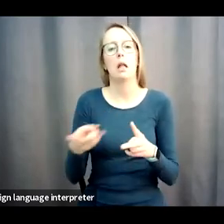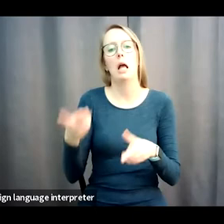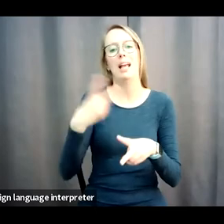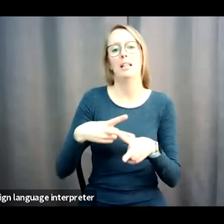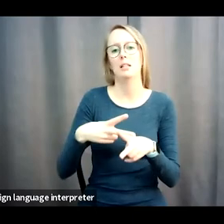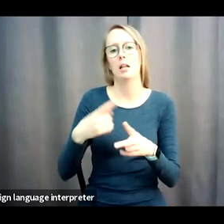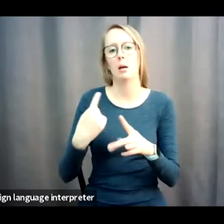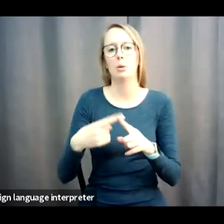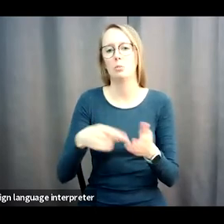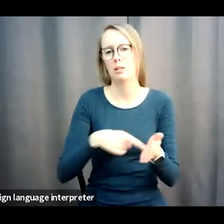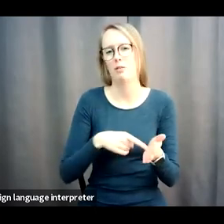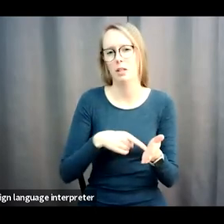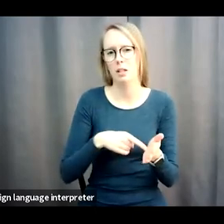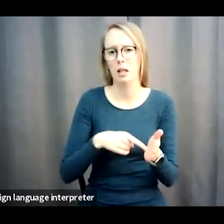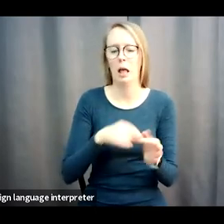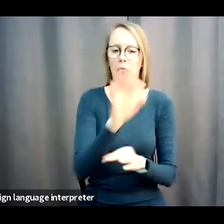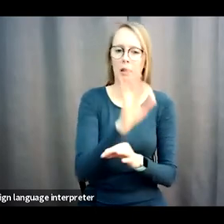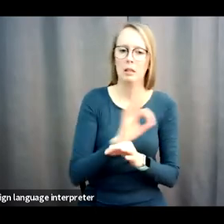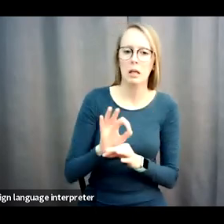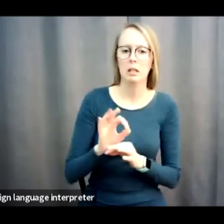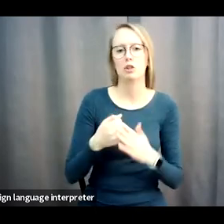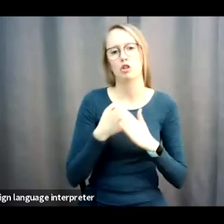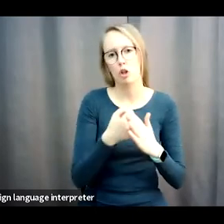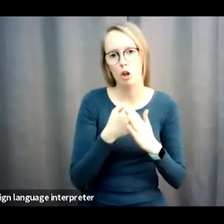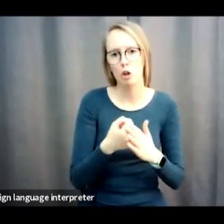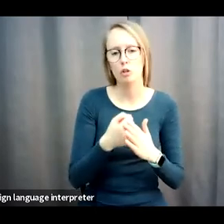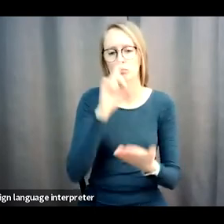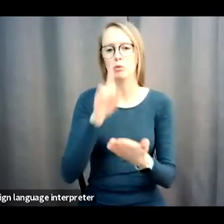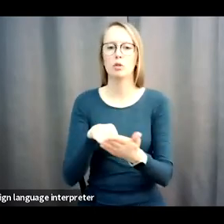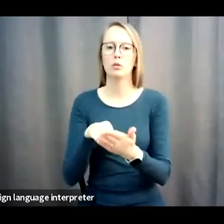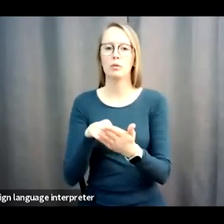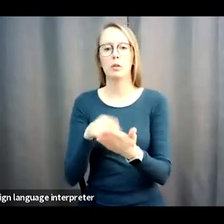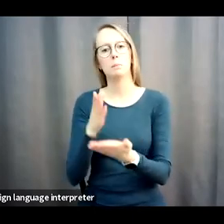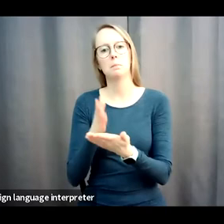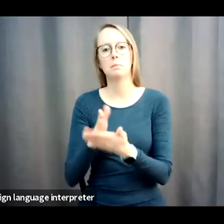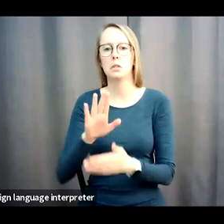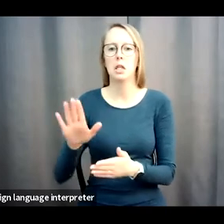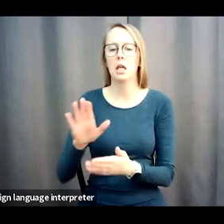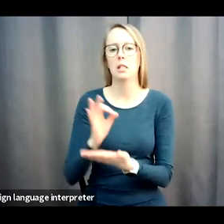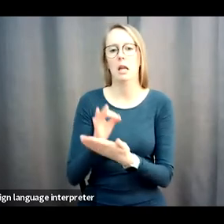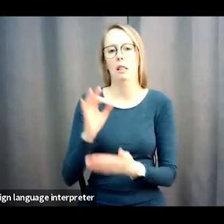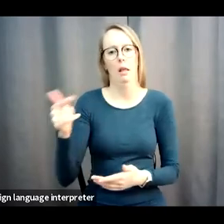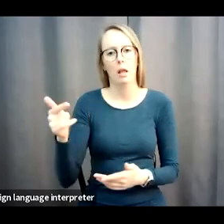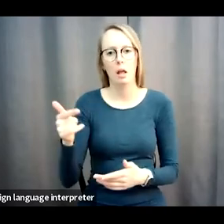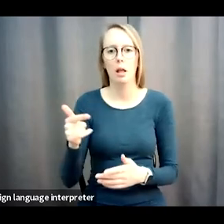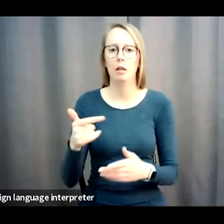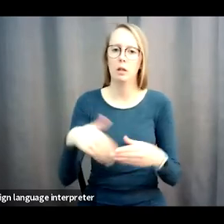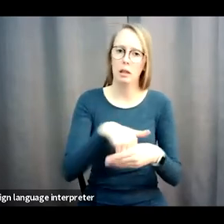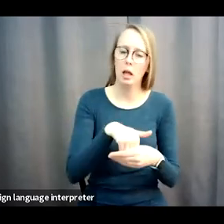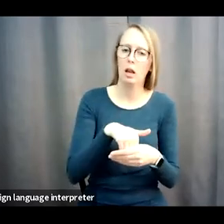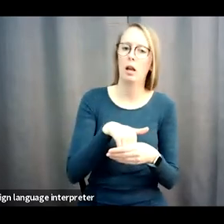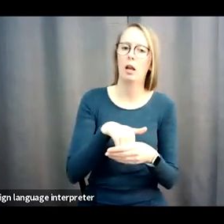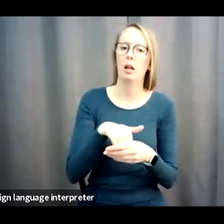and specifically designed support to secure their right to participation